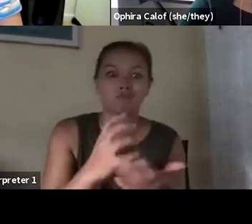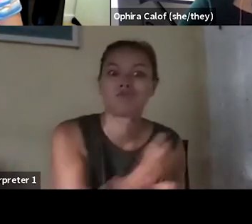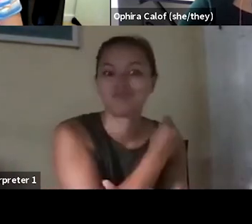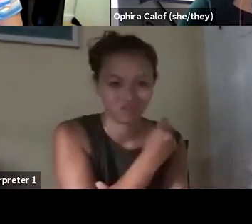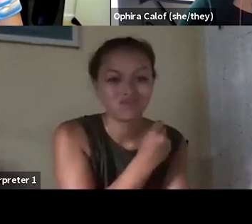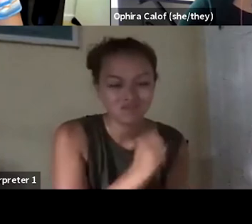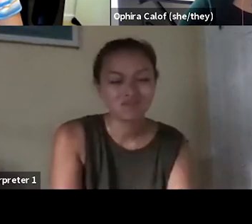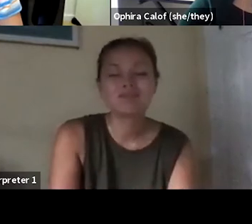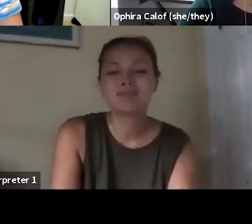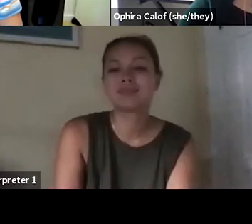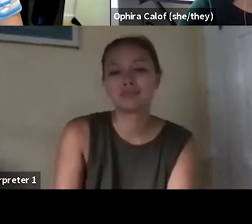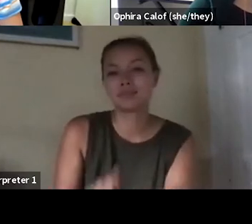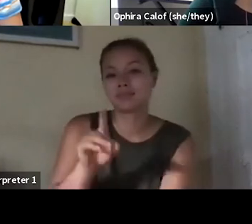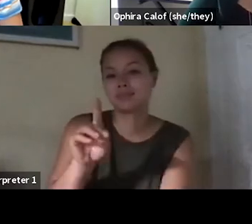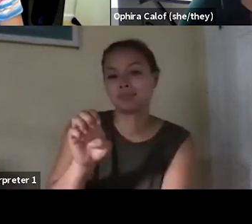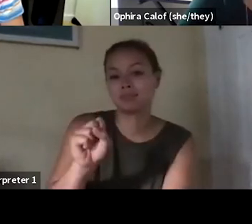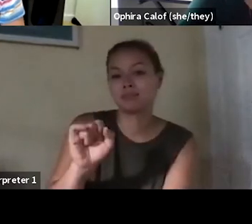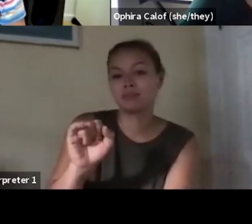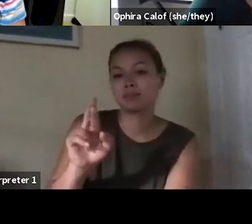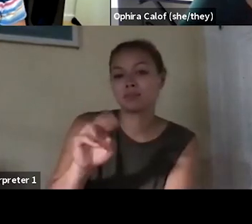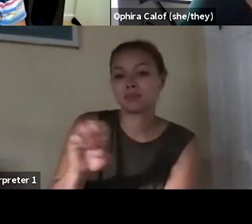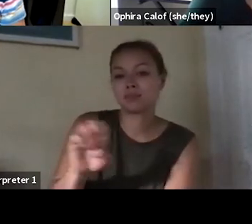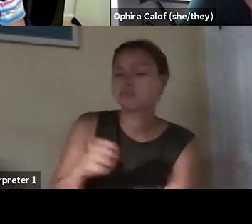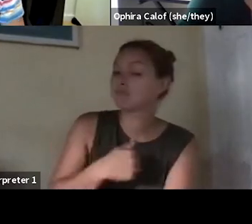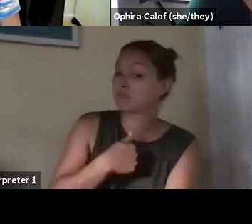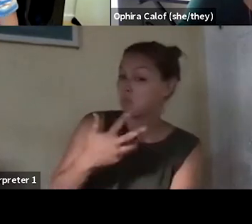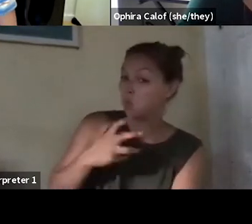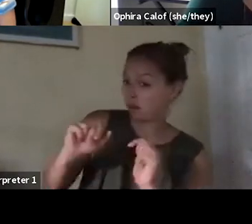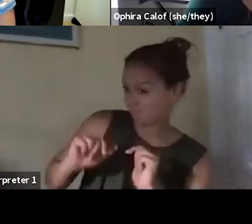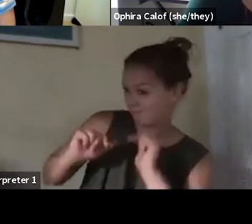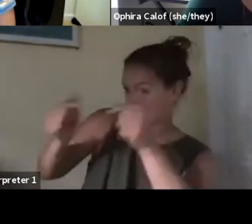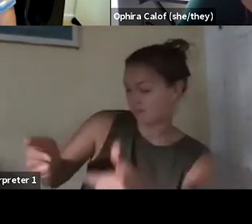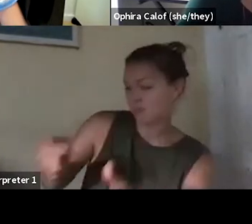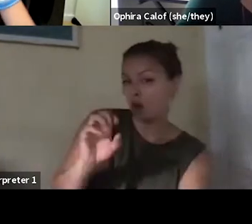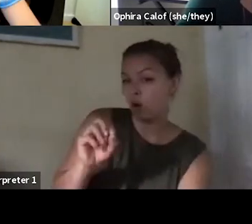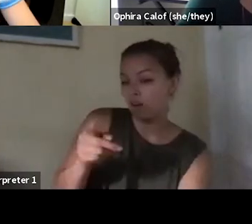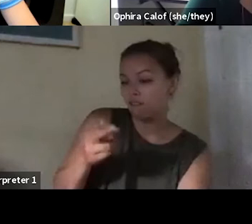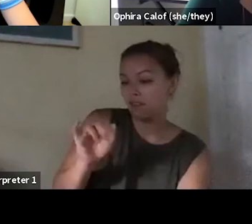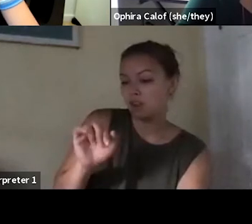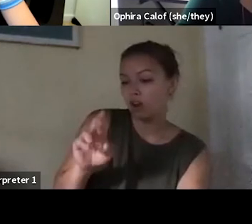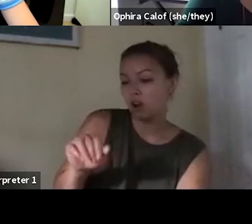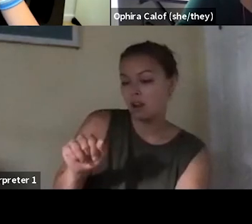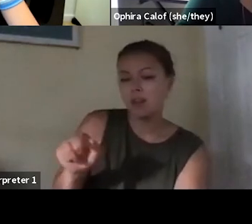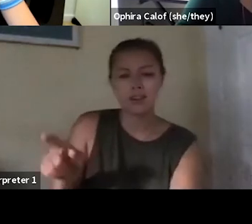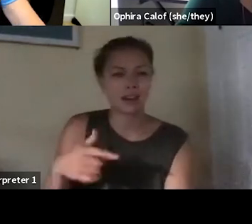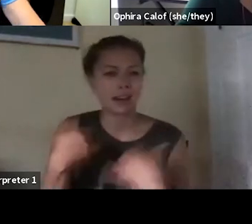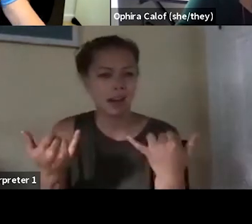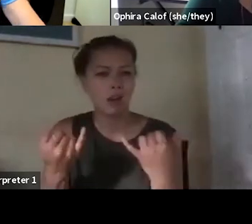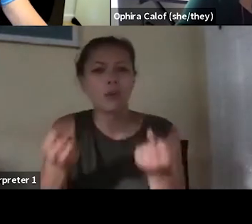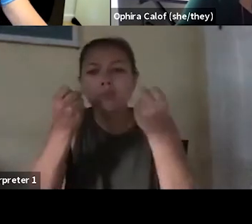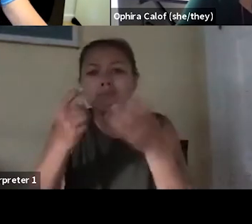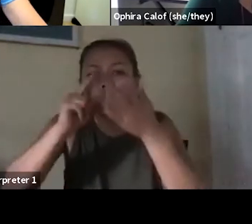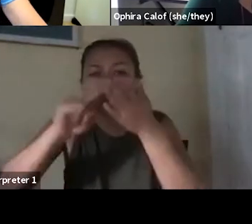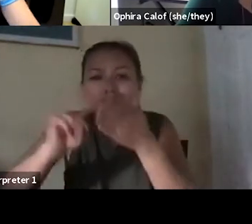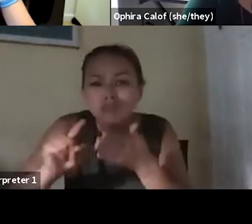I'd like to pivot to Ophira now. So there's a lot of research and conversation around